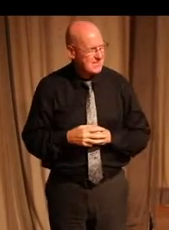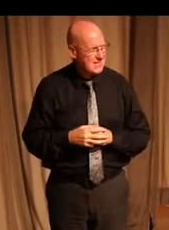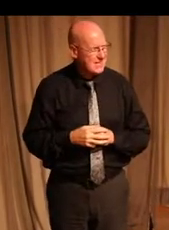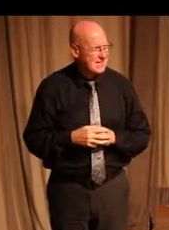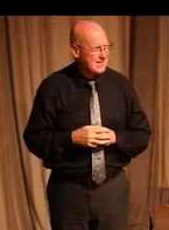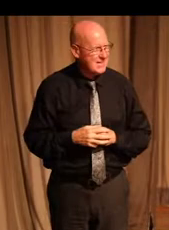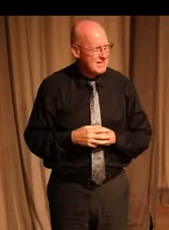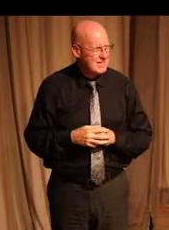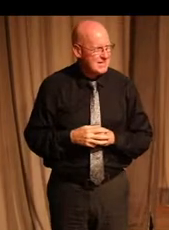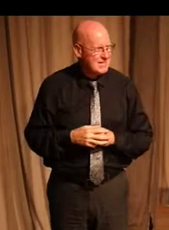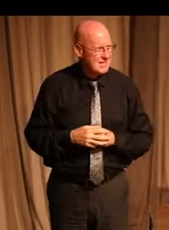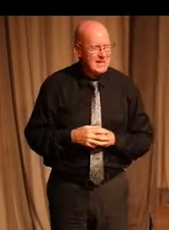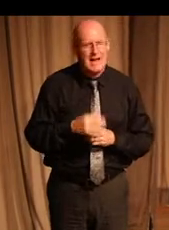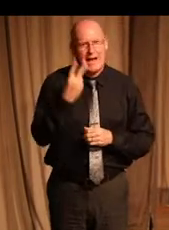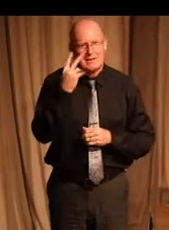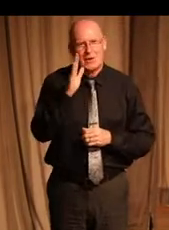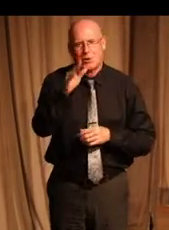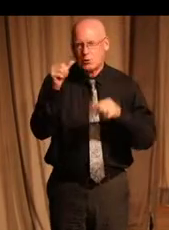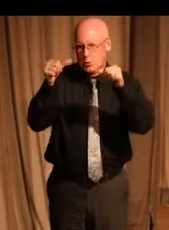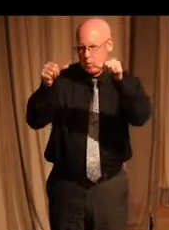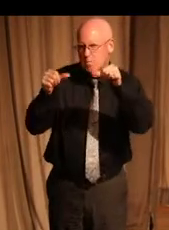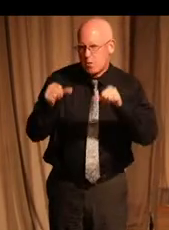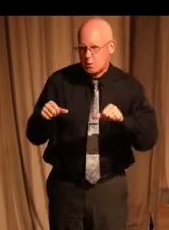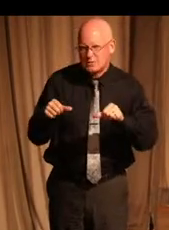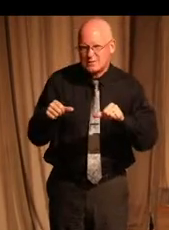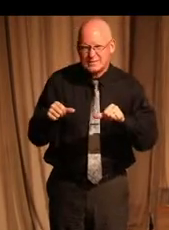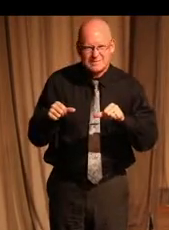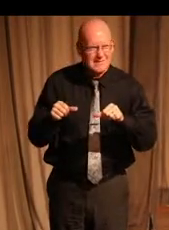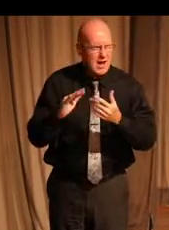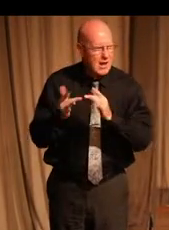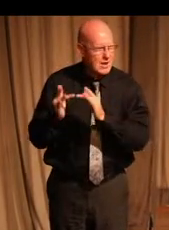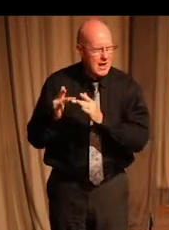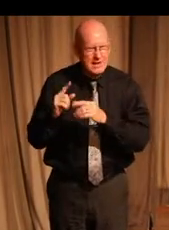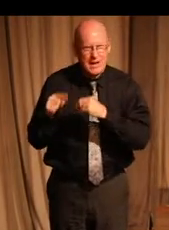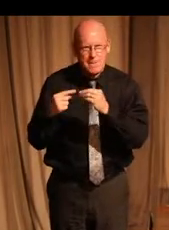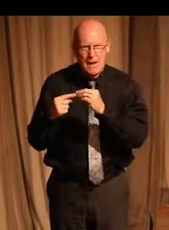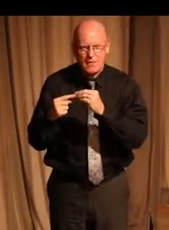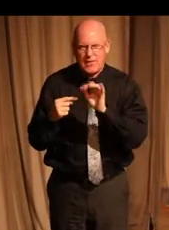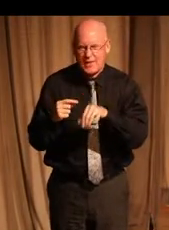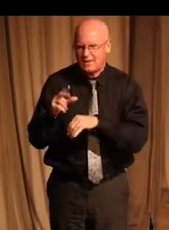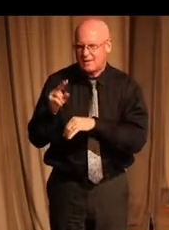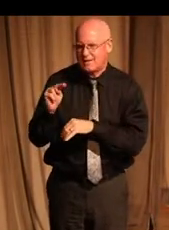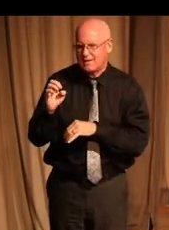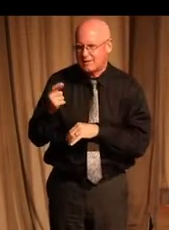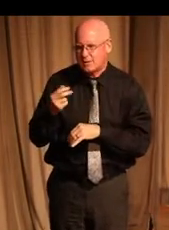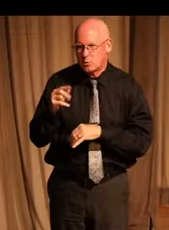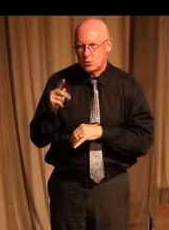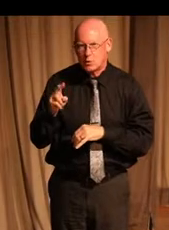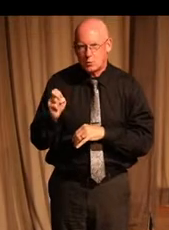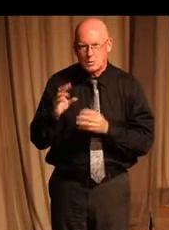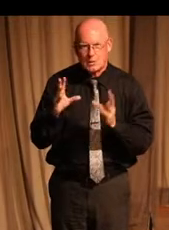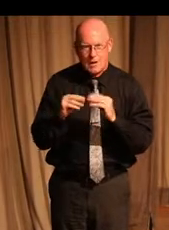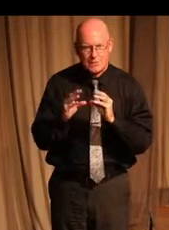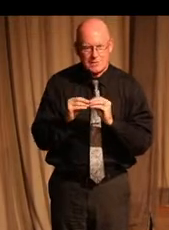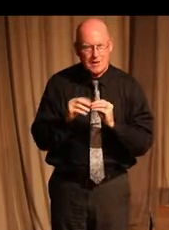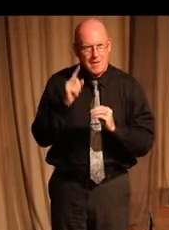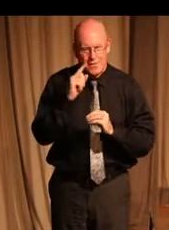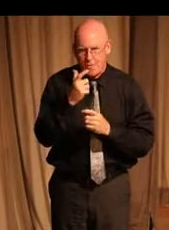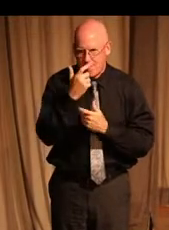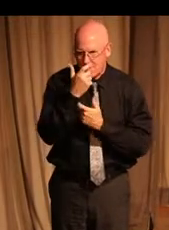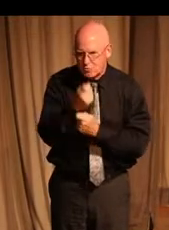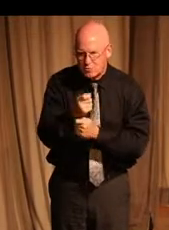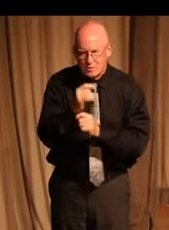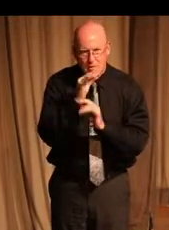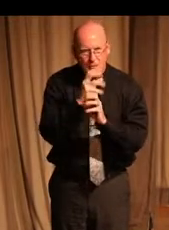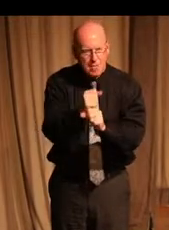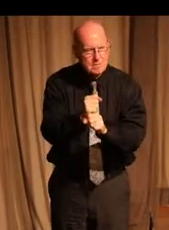But it's because I saw your post about the Négritude Conference. And I thought it was so fascinating. And I